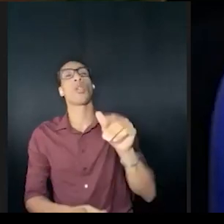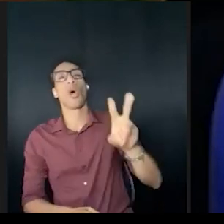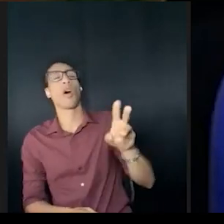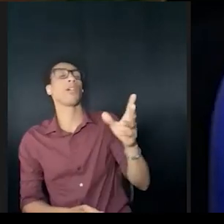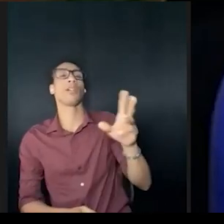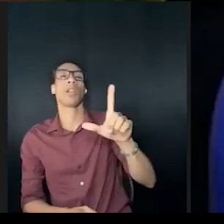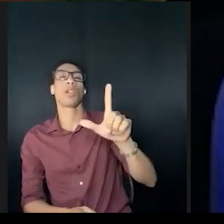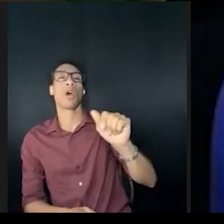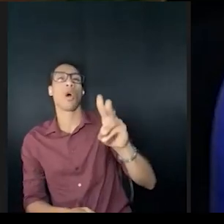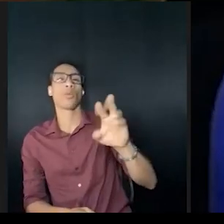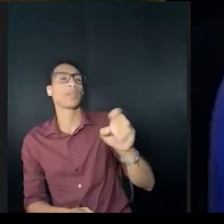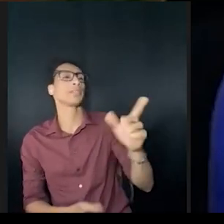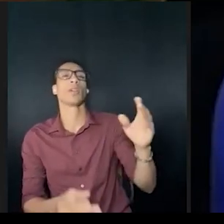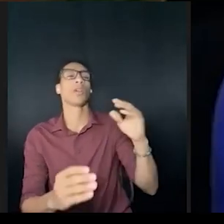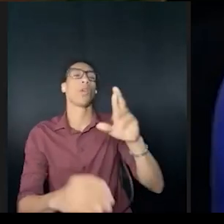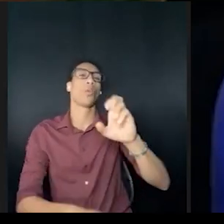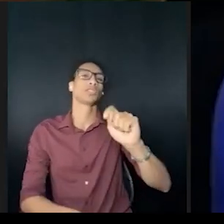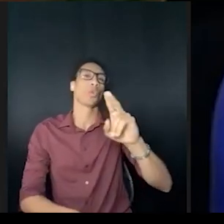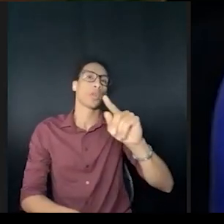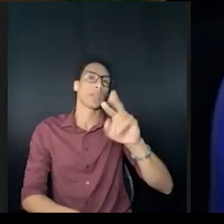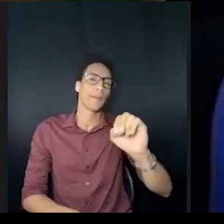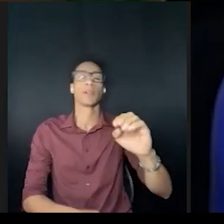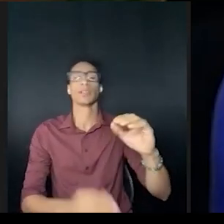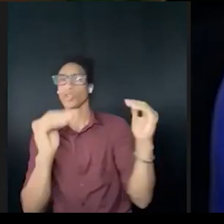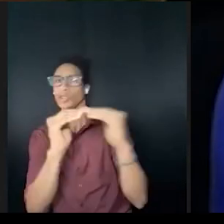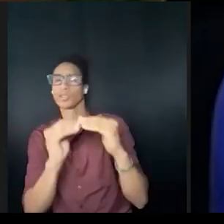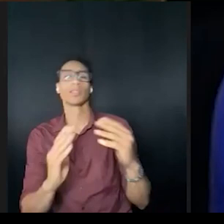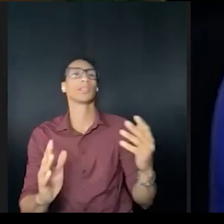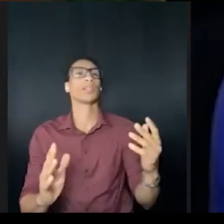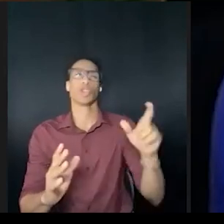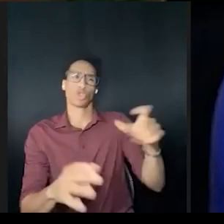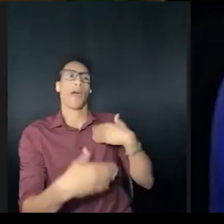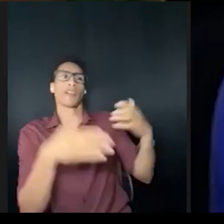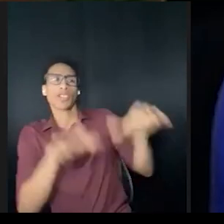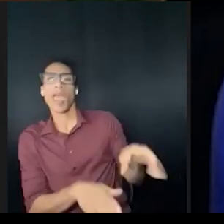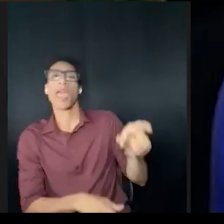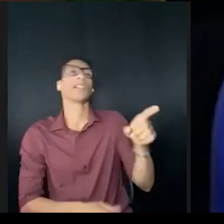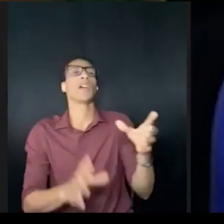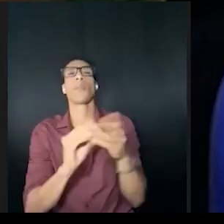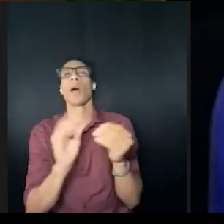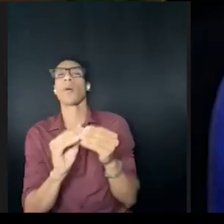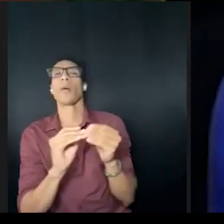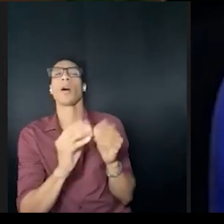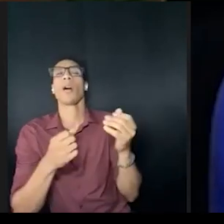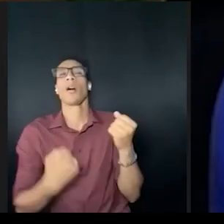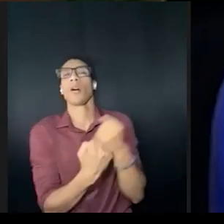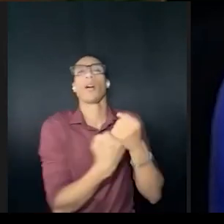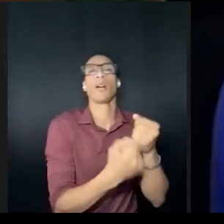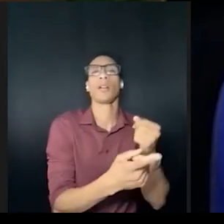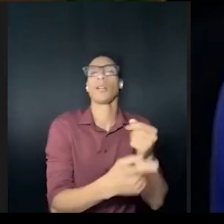if he didn't feel that way. Mm-hmm. And there's many families who have